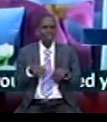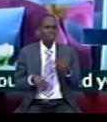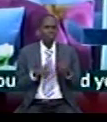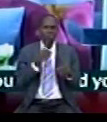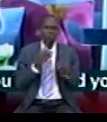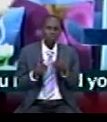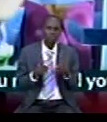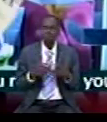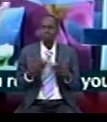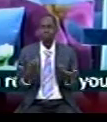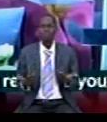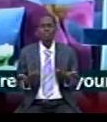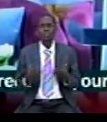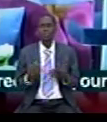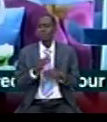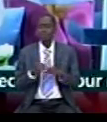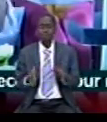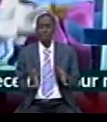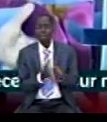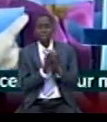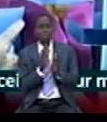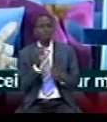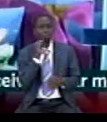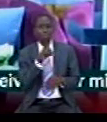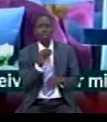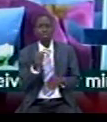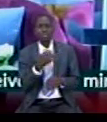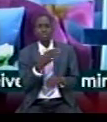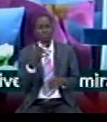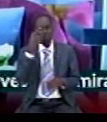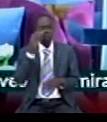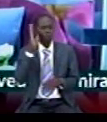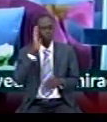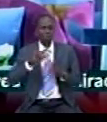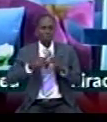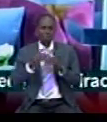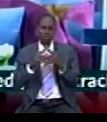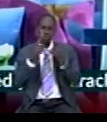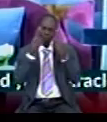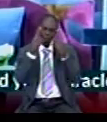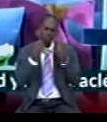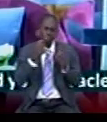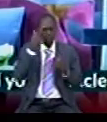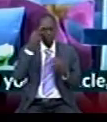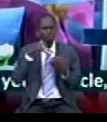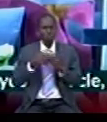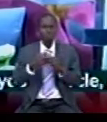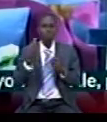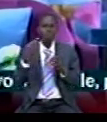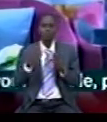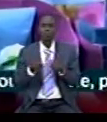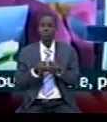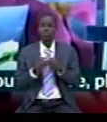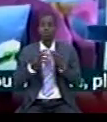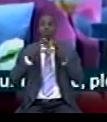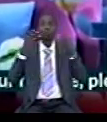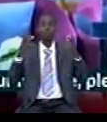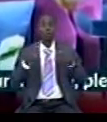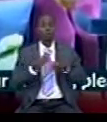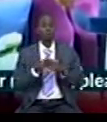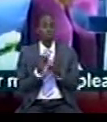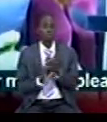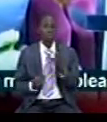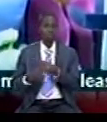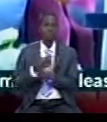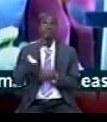no, don't ask me anything, because I would just start crying because it was too much on me. But that day, God helped me. He touched